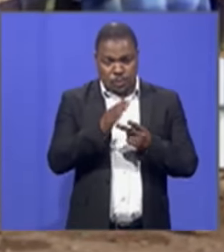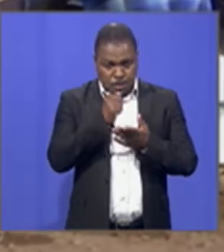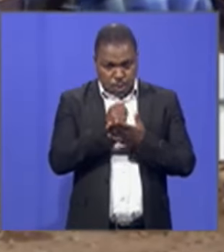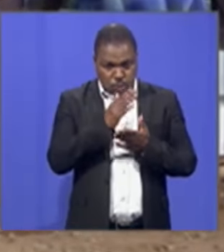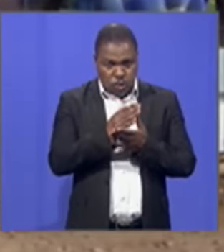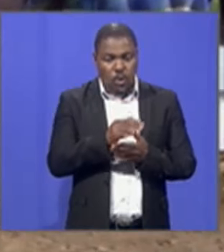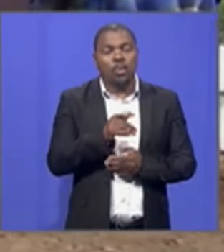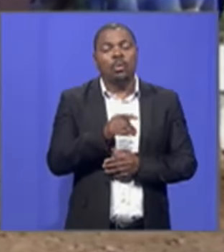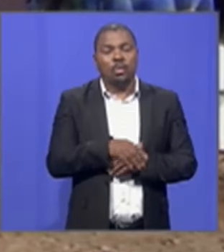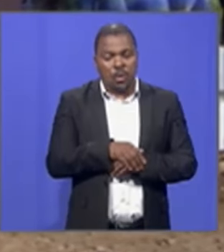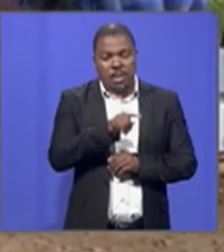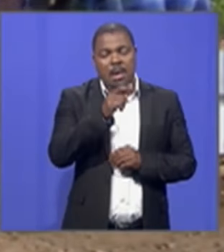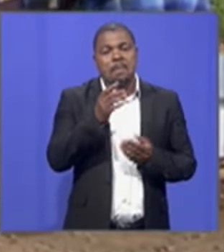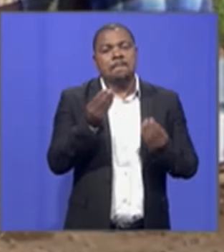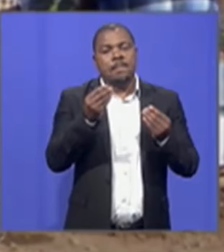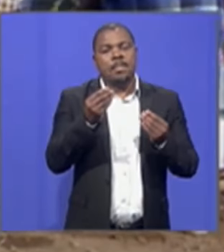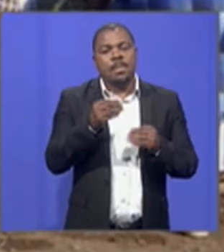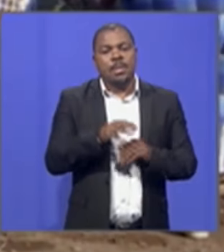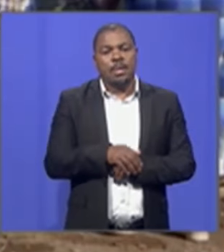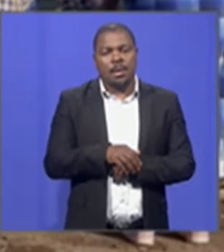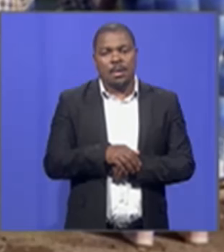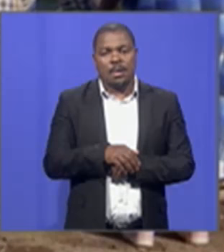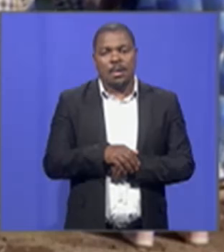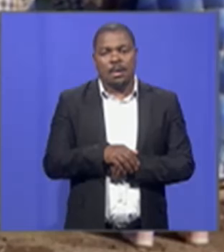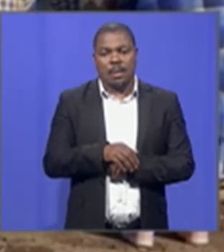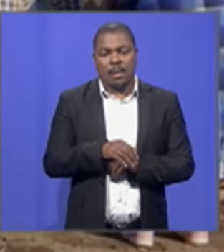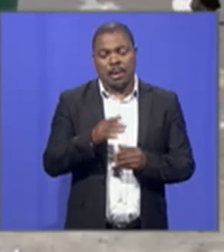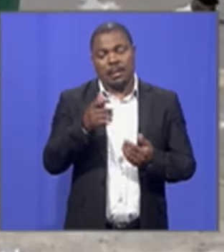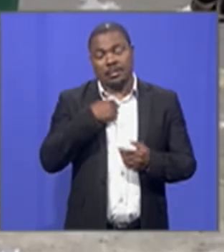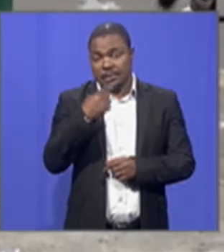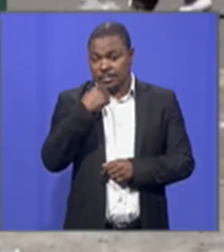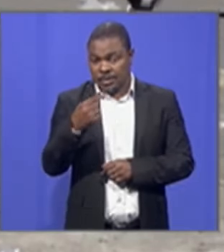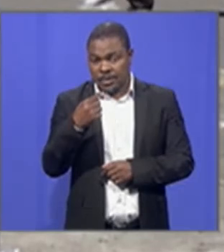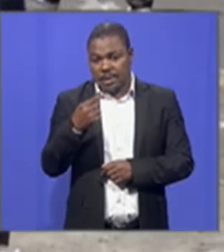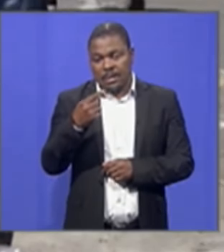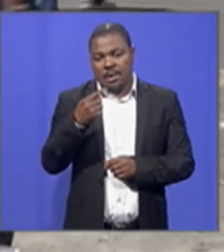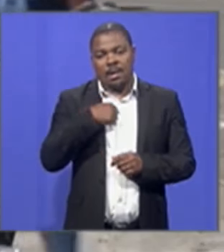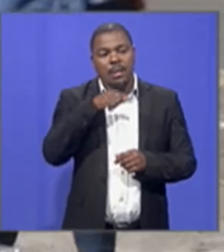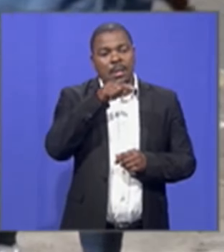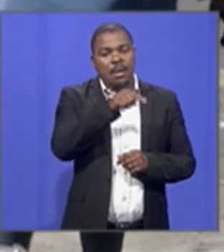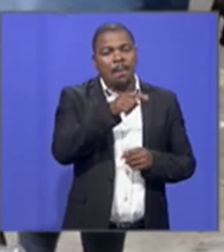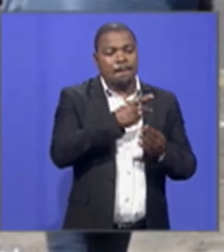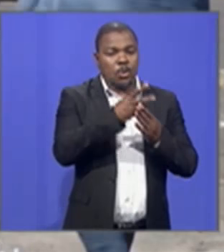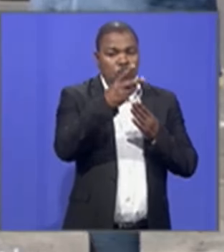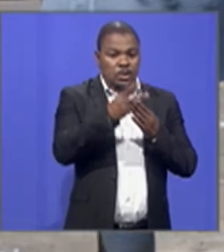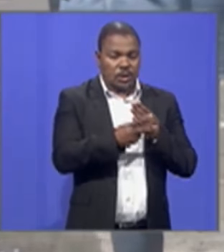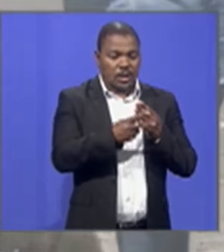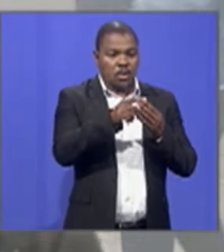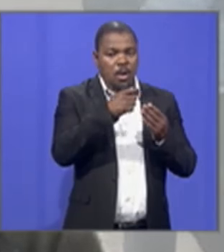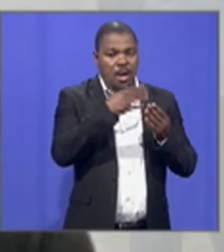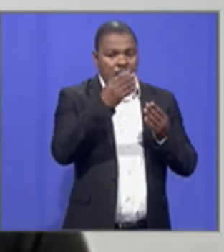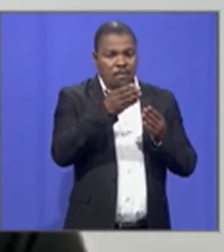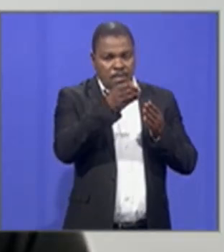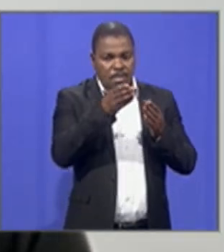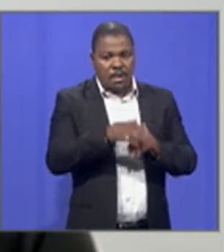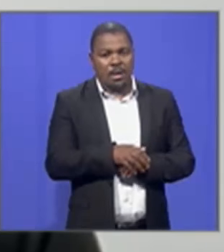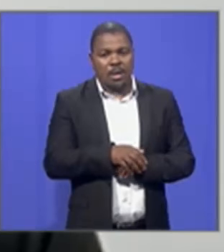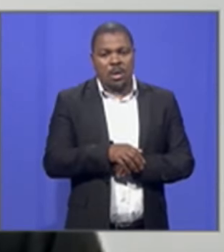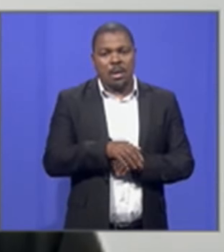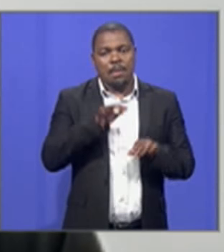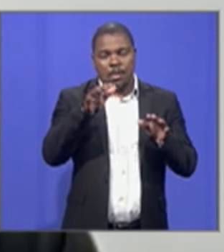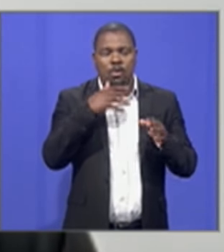fitlha ditlhokego tša metsi dula le gona mogaši re bereka le setšhaba ka di-project tše le gona kwa setšhabeng go netefatša gore batho ba bona ba